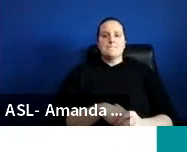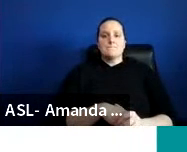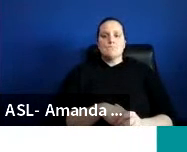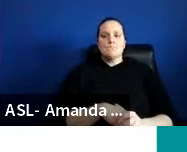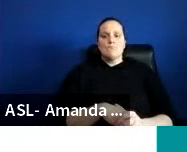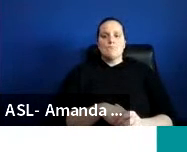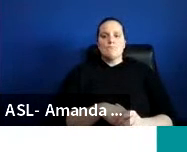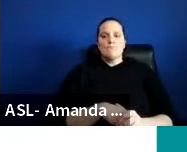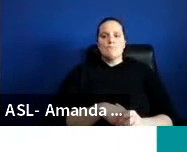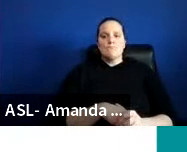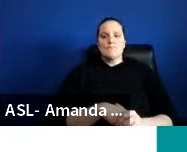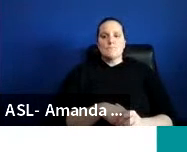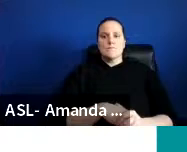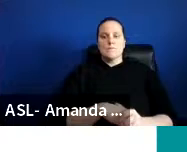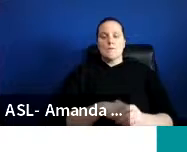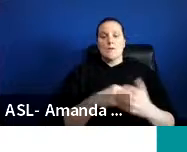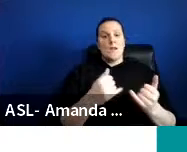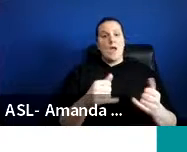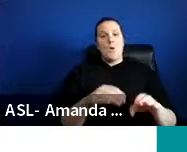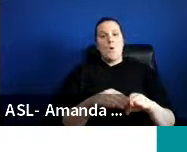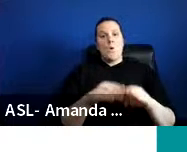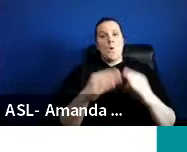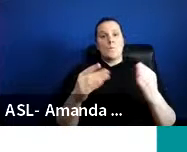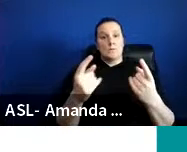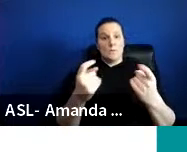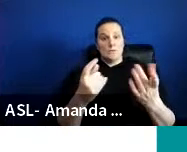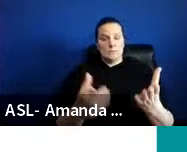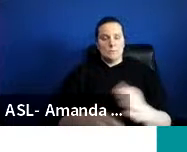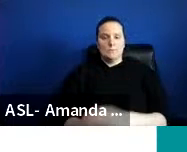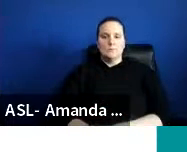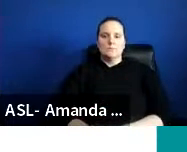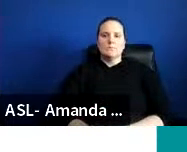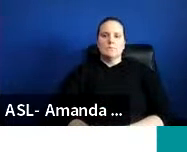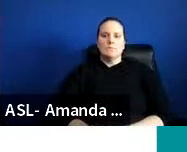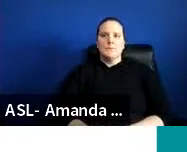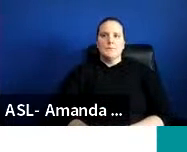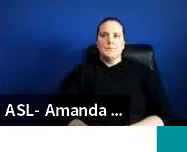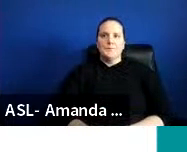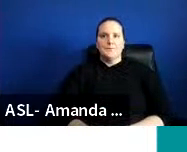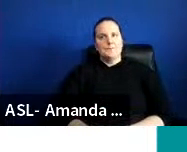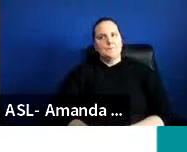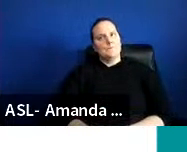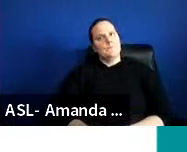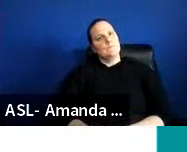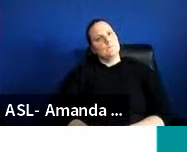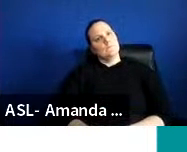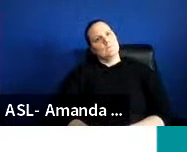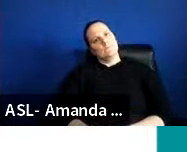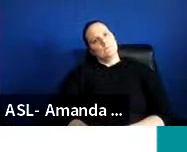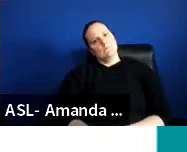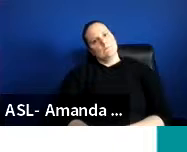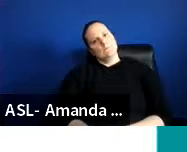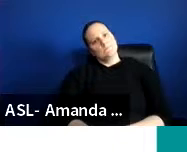So with that, we'll open it up for questions. And maybe we'll go back to one of the concepts to have